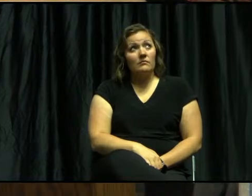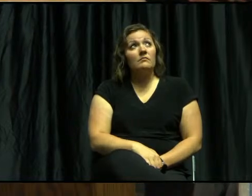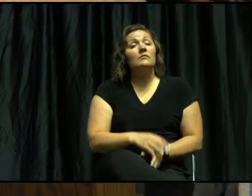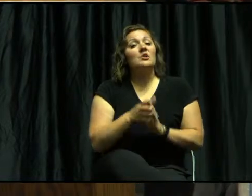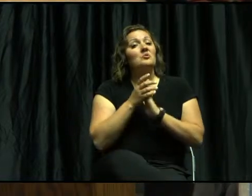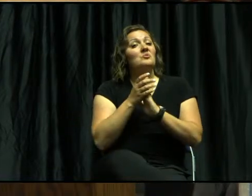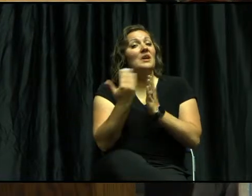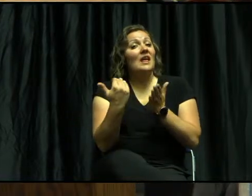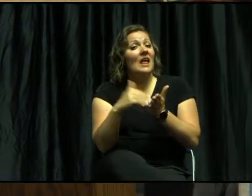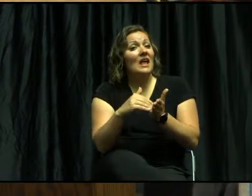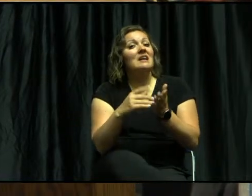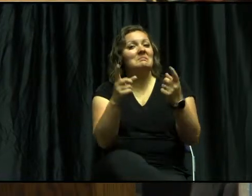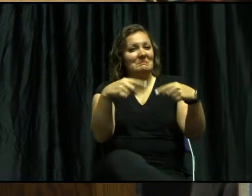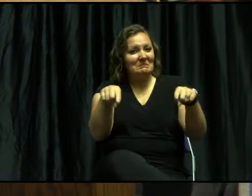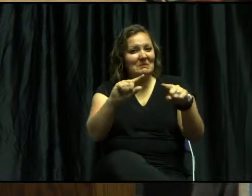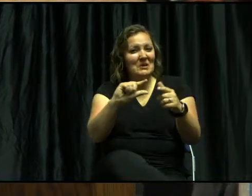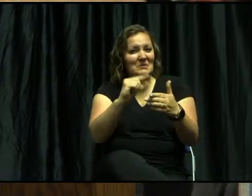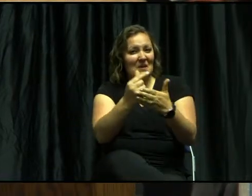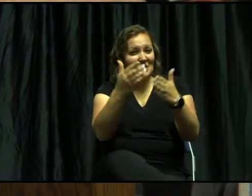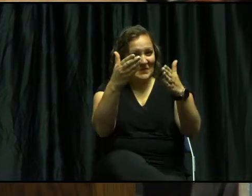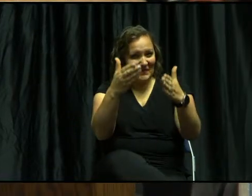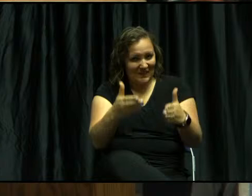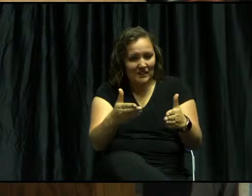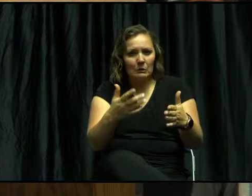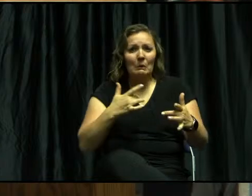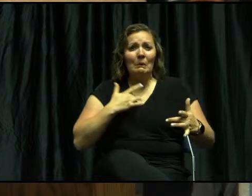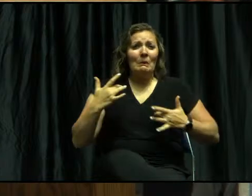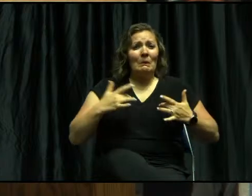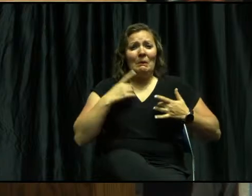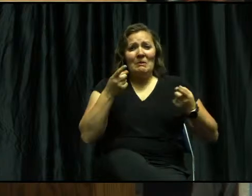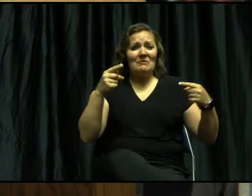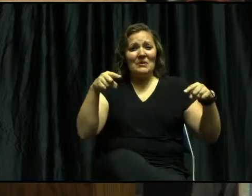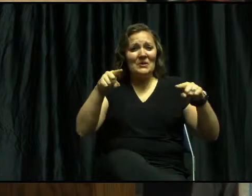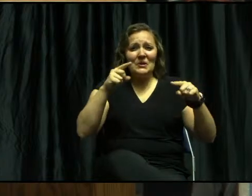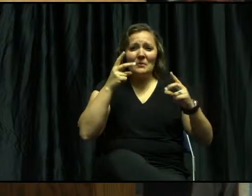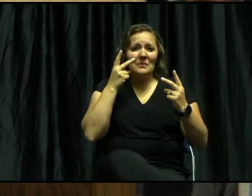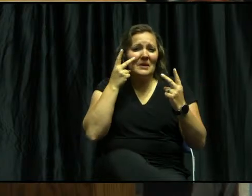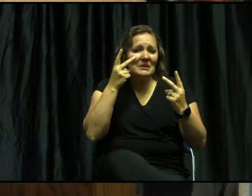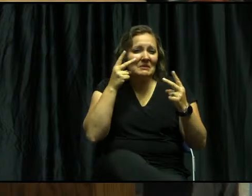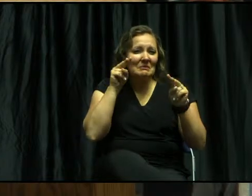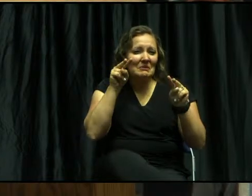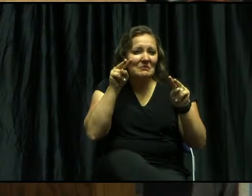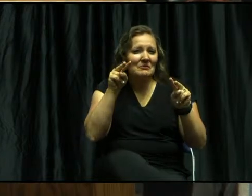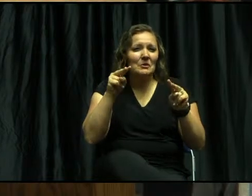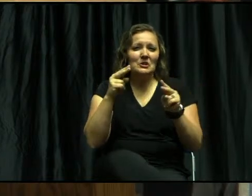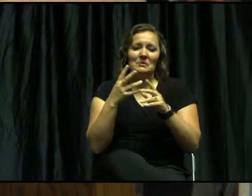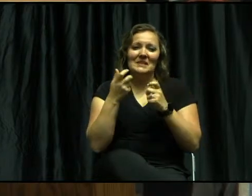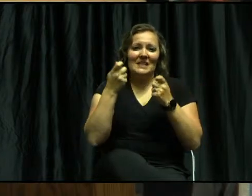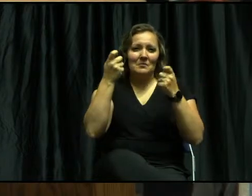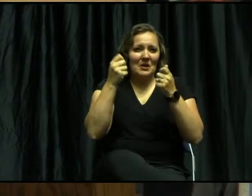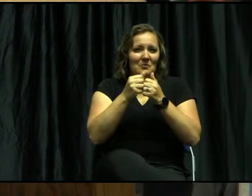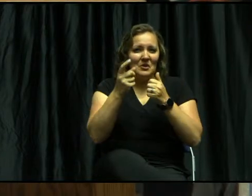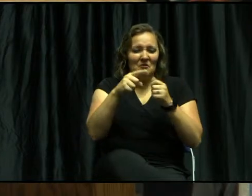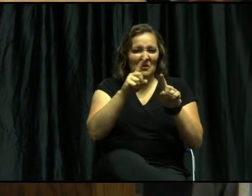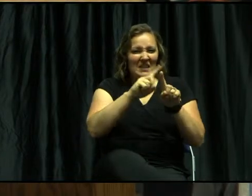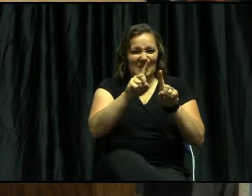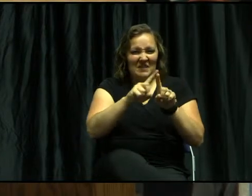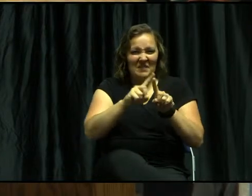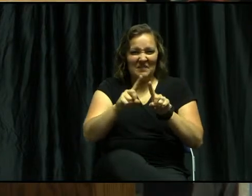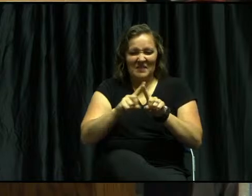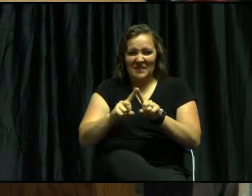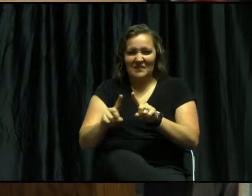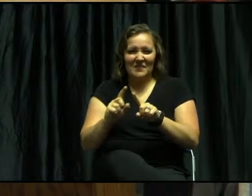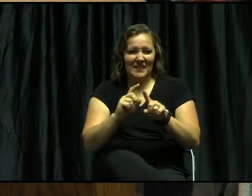Congratulations again to all of you graduates. We're so excited for you. Look forward to celebrating with you throughout the convocations Friday and